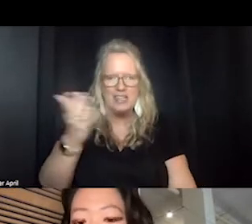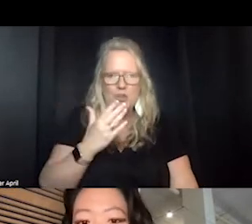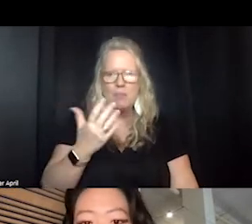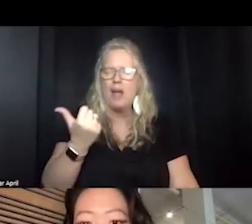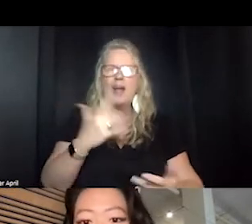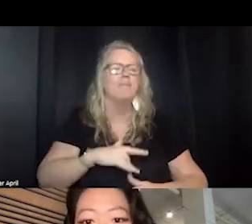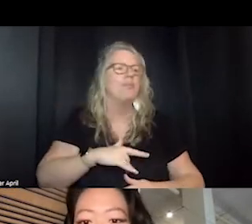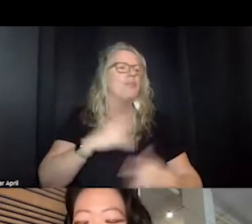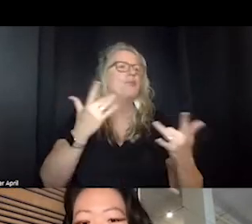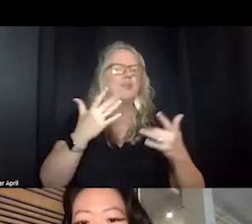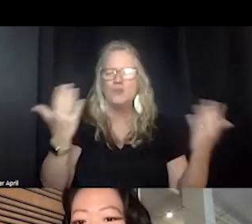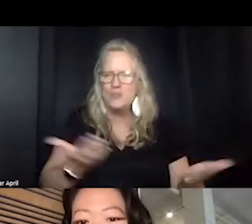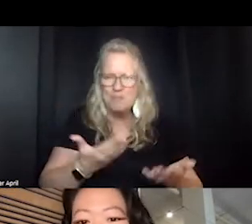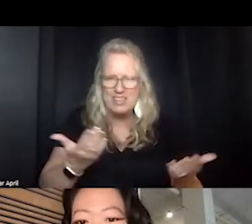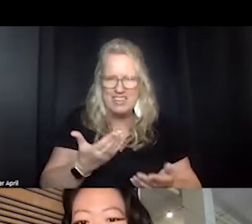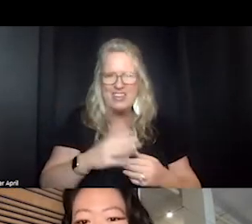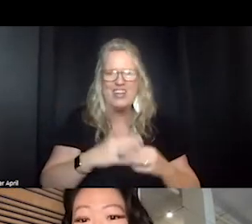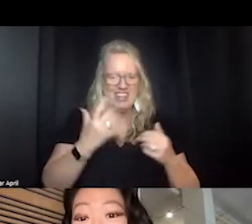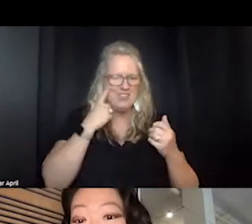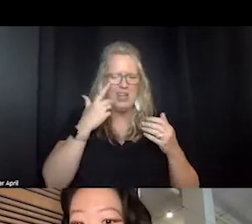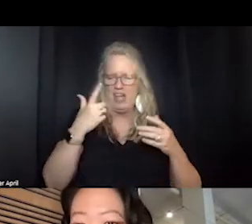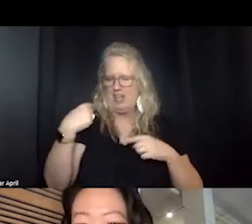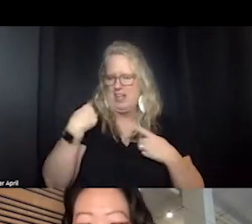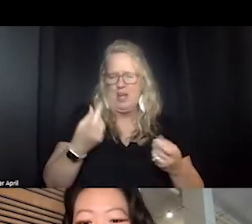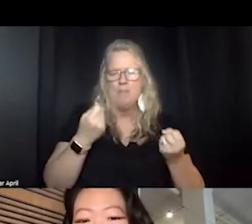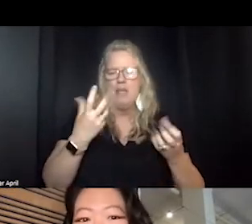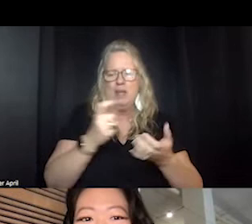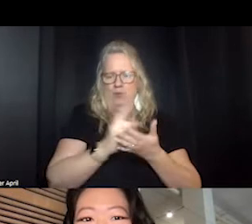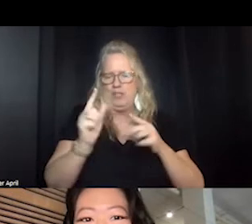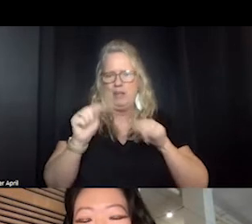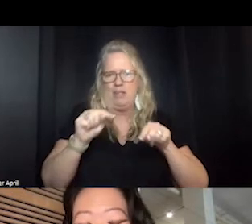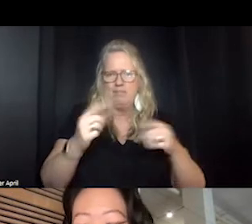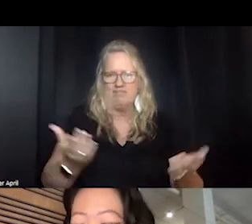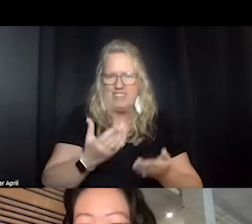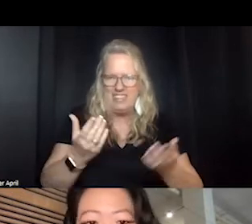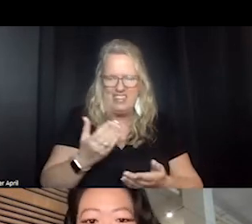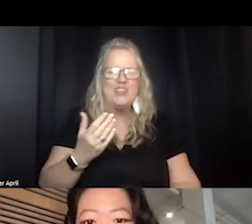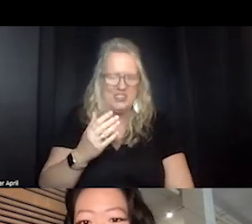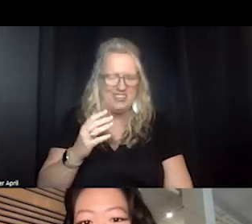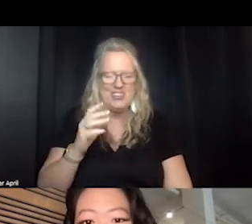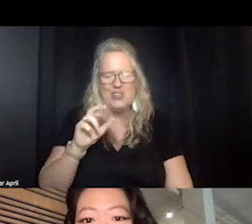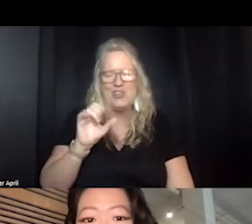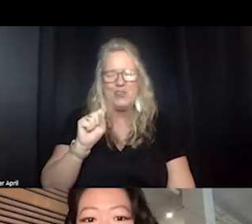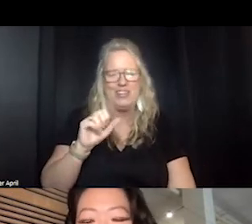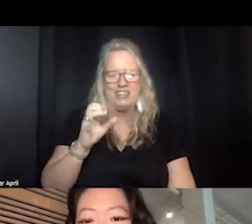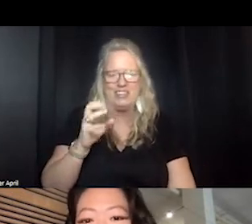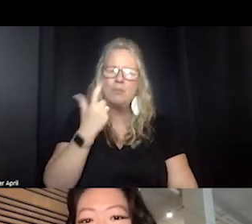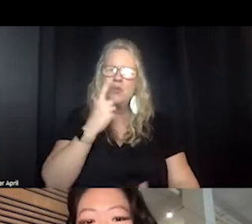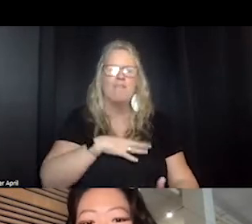so thrilled to be here. I've tuned into this Crisis Jam many, many weeks, and just so thrilled to just be featured on